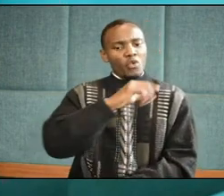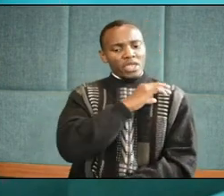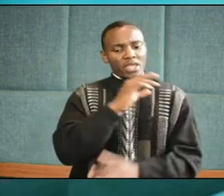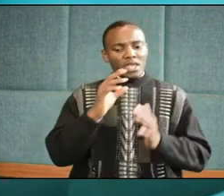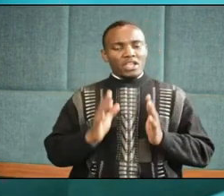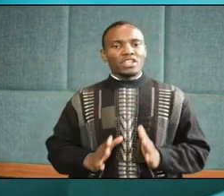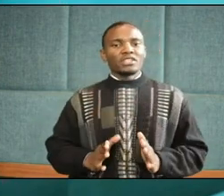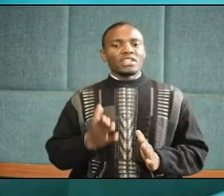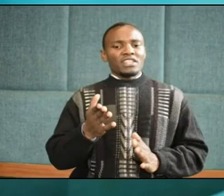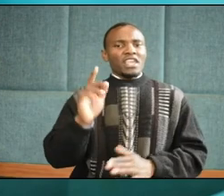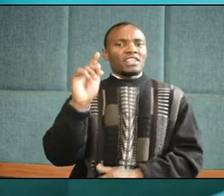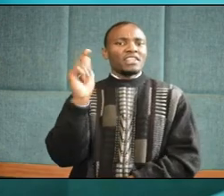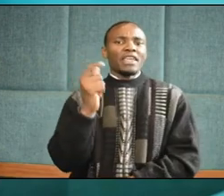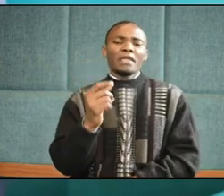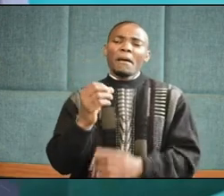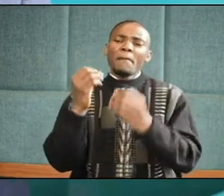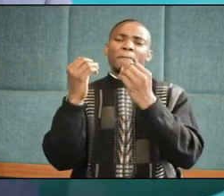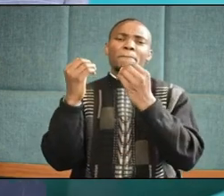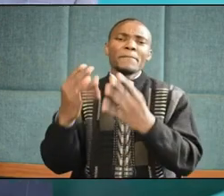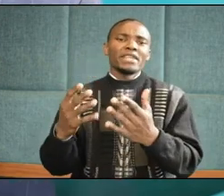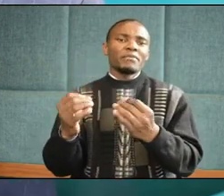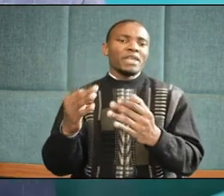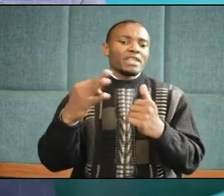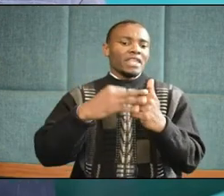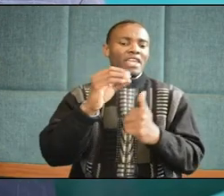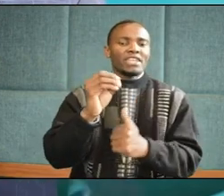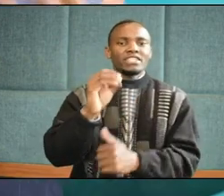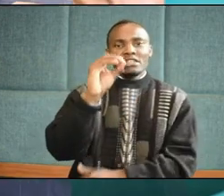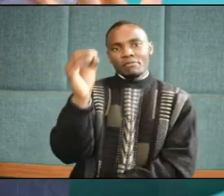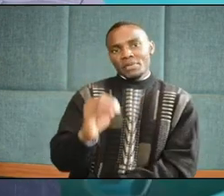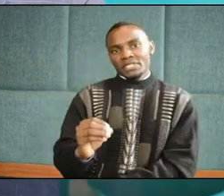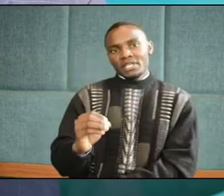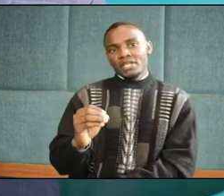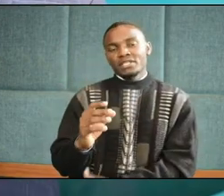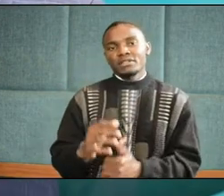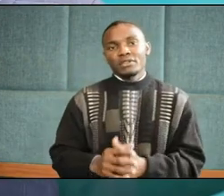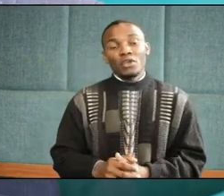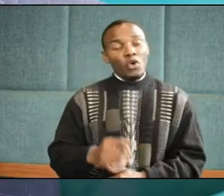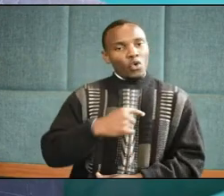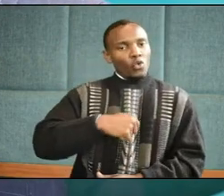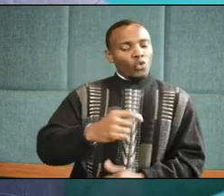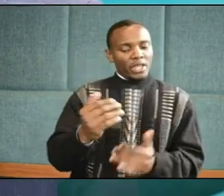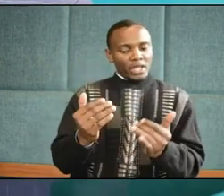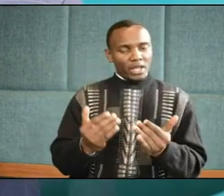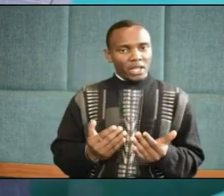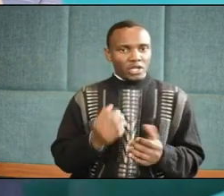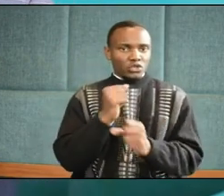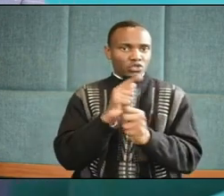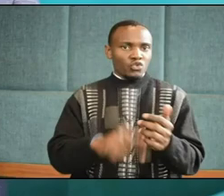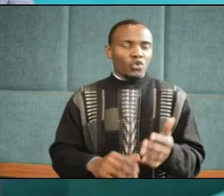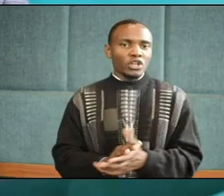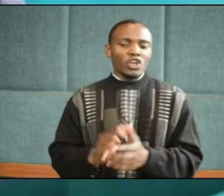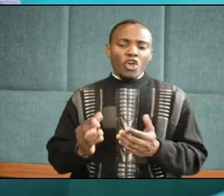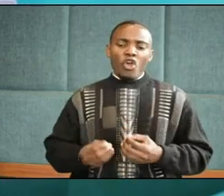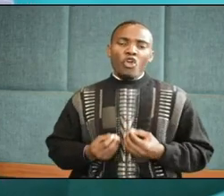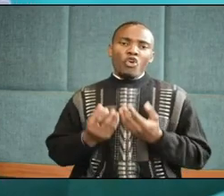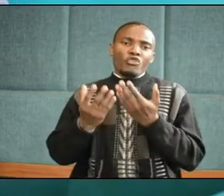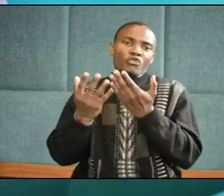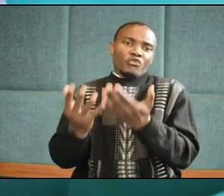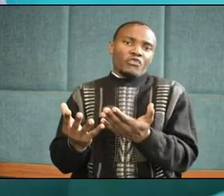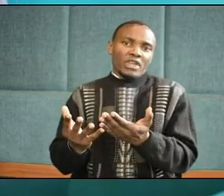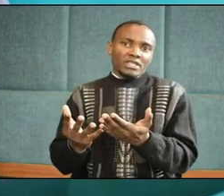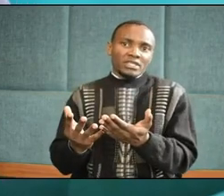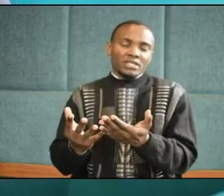Kenya are more than 80%, we need to confess our lack of